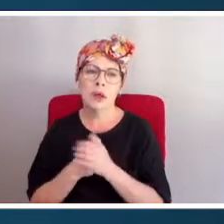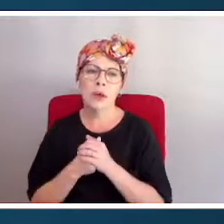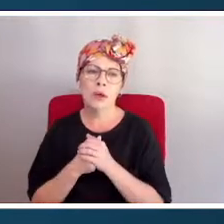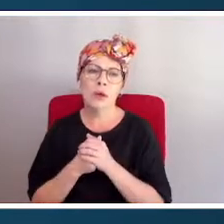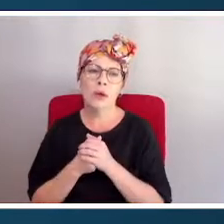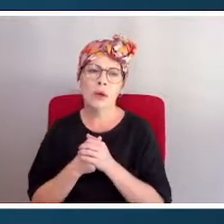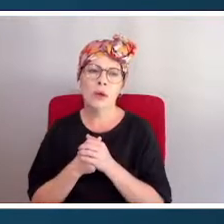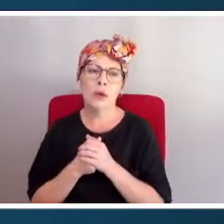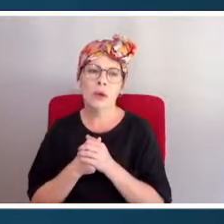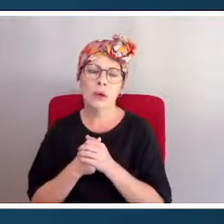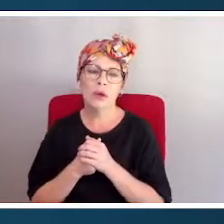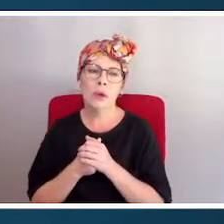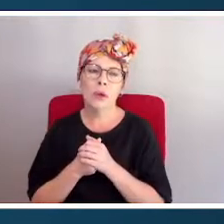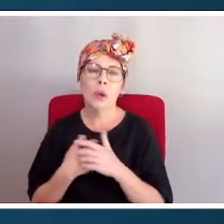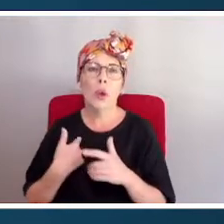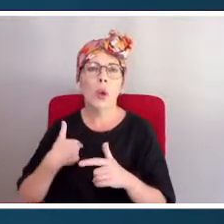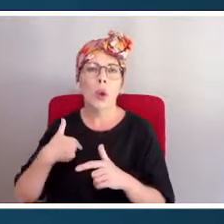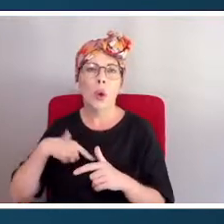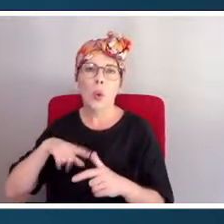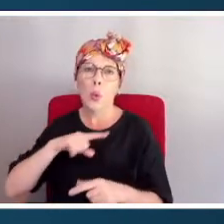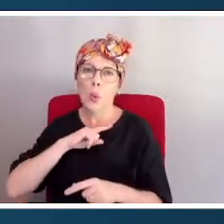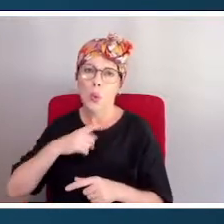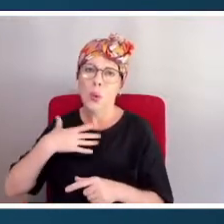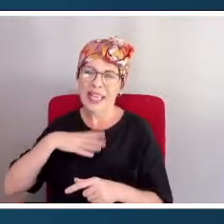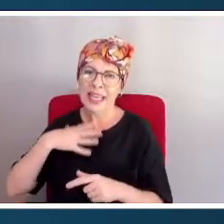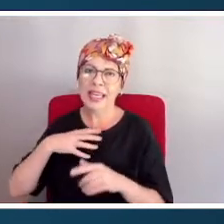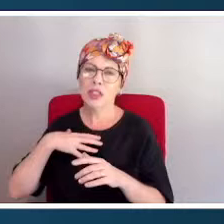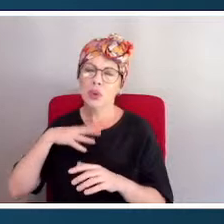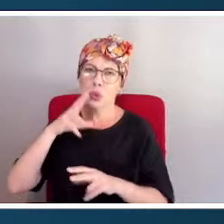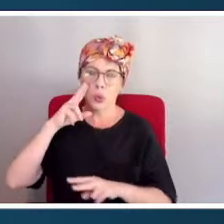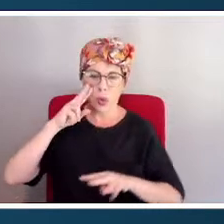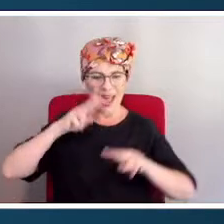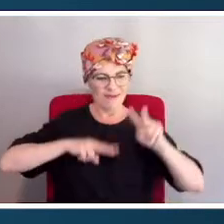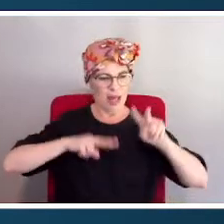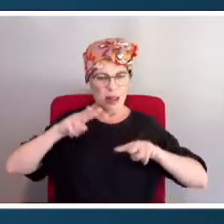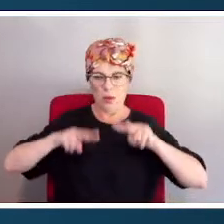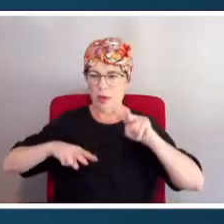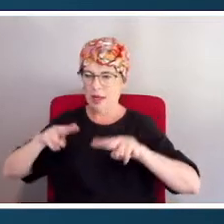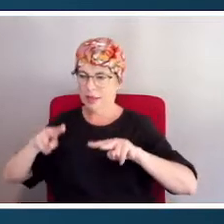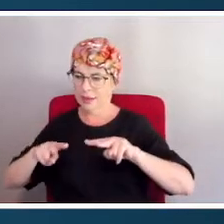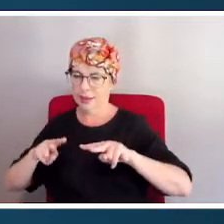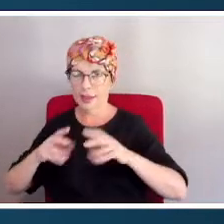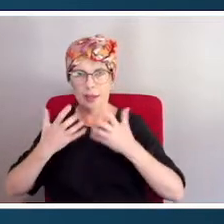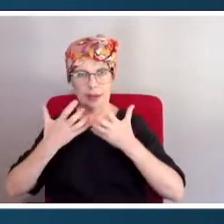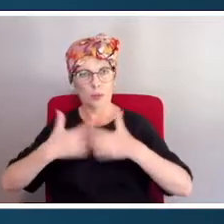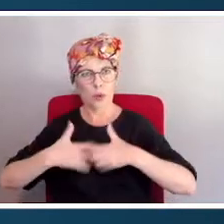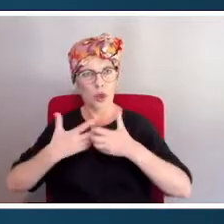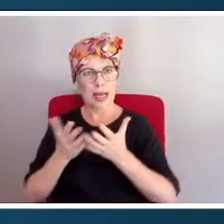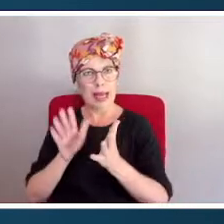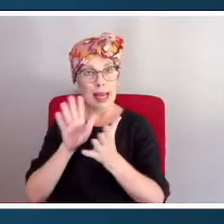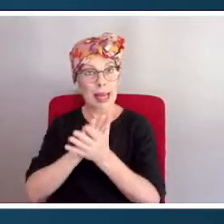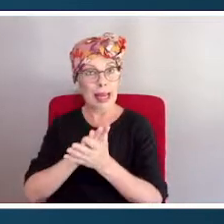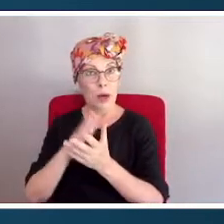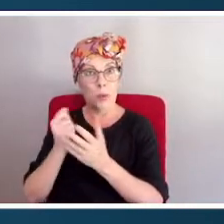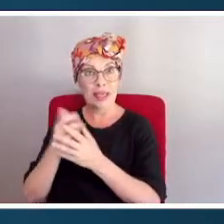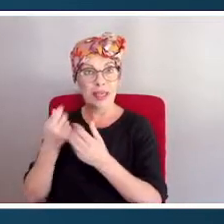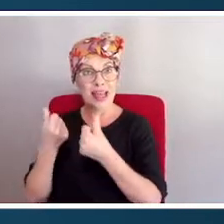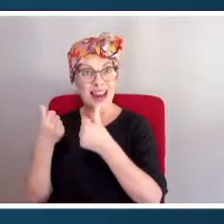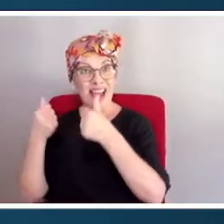one needs to evaluate those things, look at, where the whole question of effectiveness of